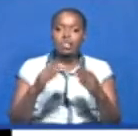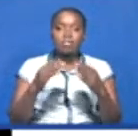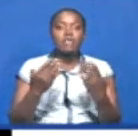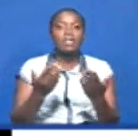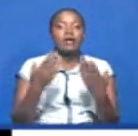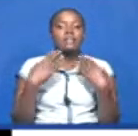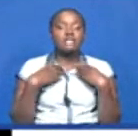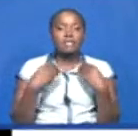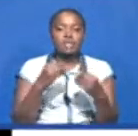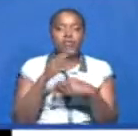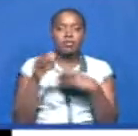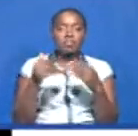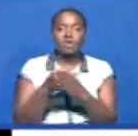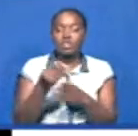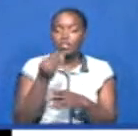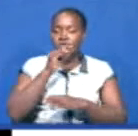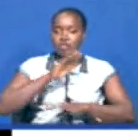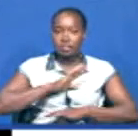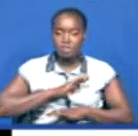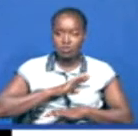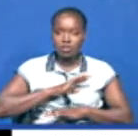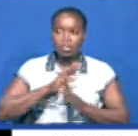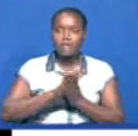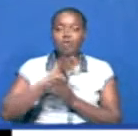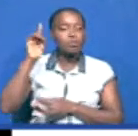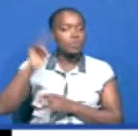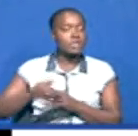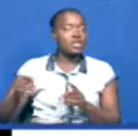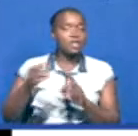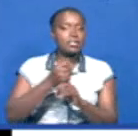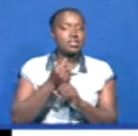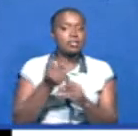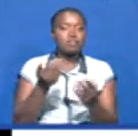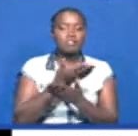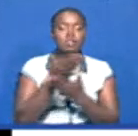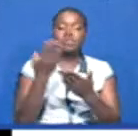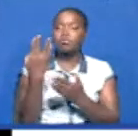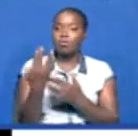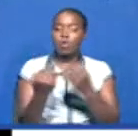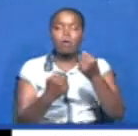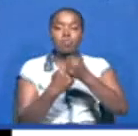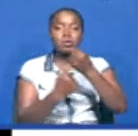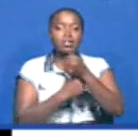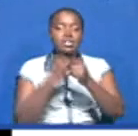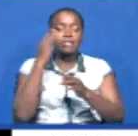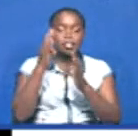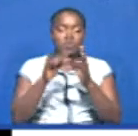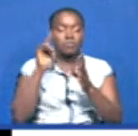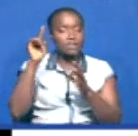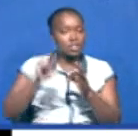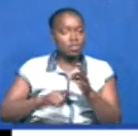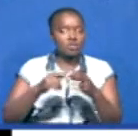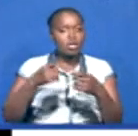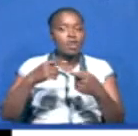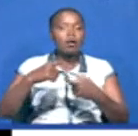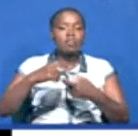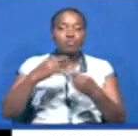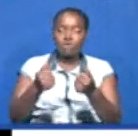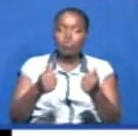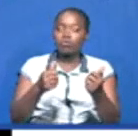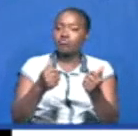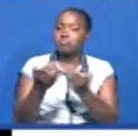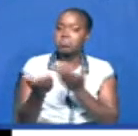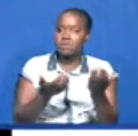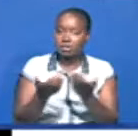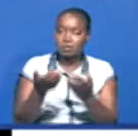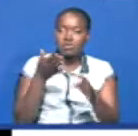security. We cannot achieve these pillars if we cannot fix trade in counterfeit goods as well as